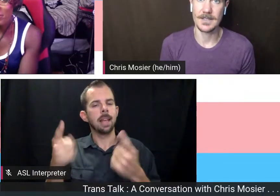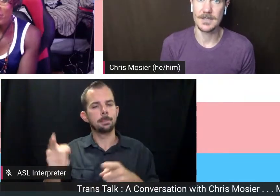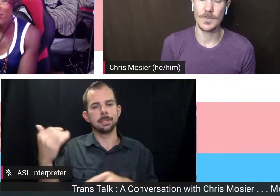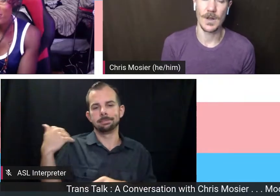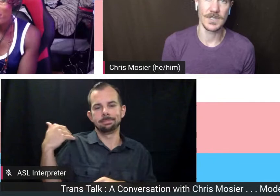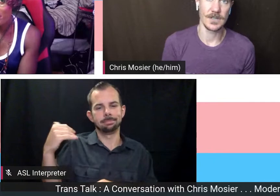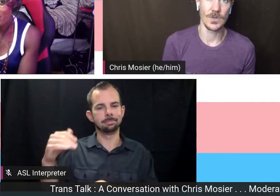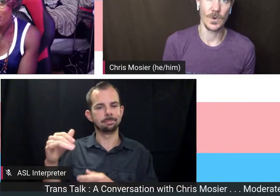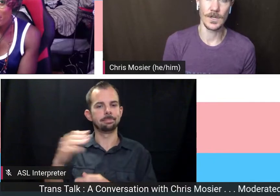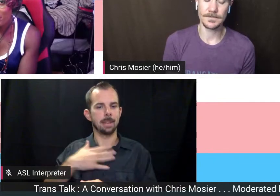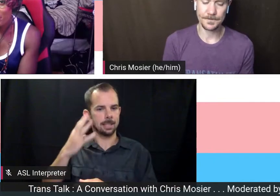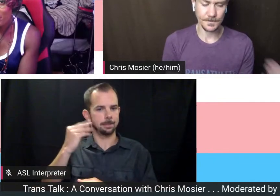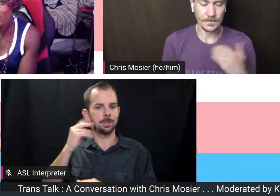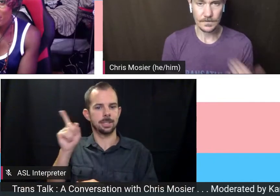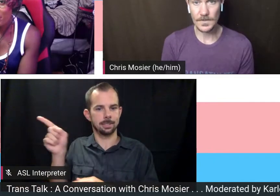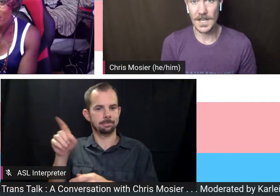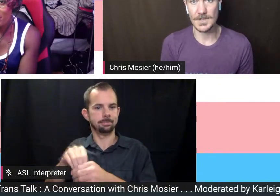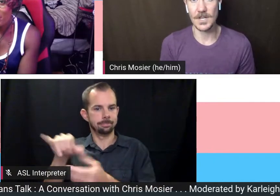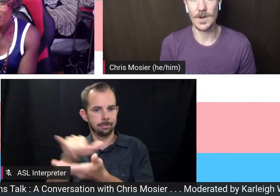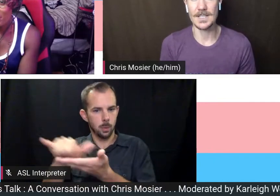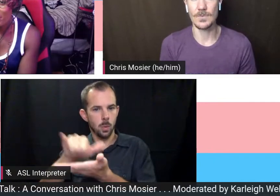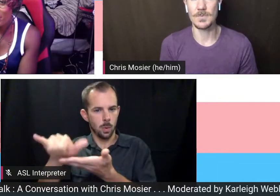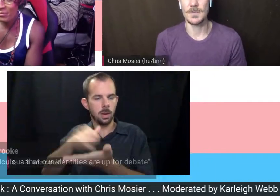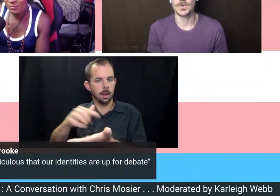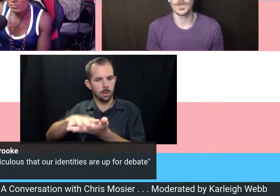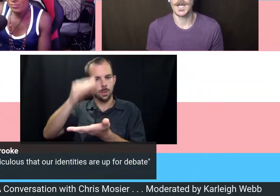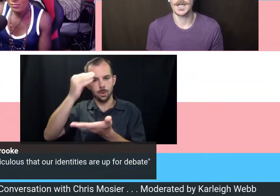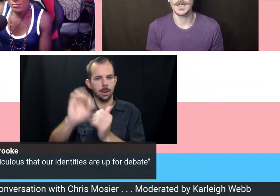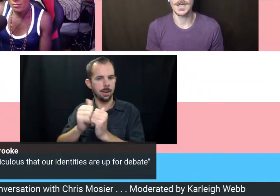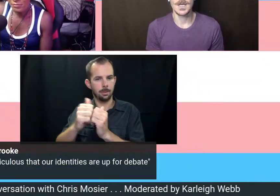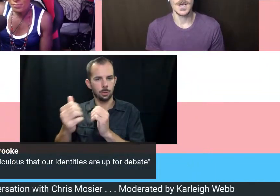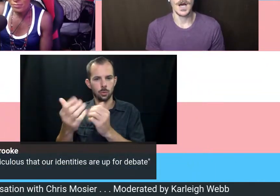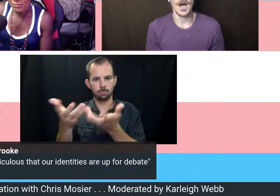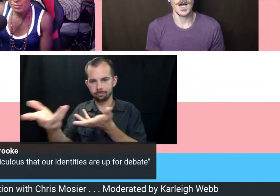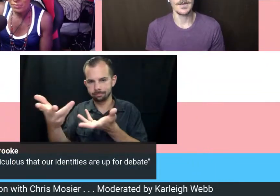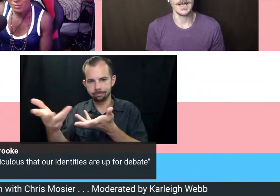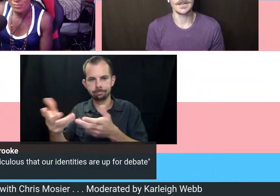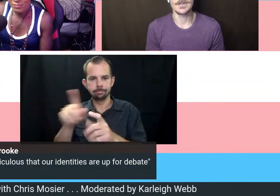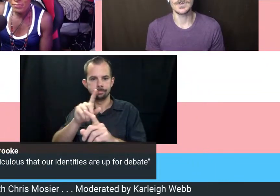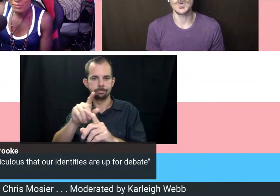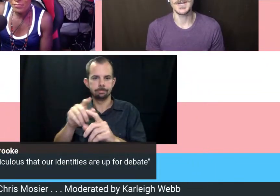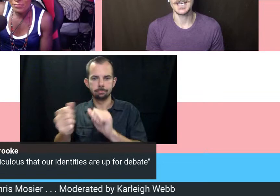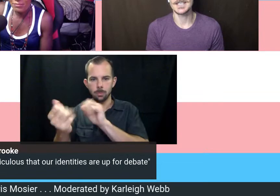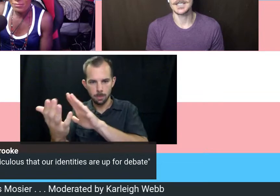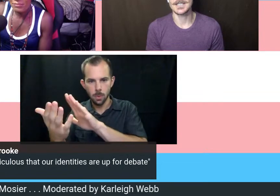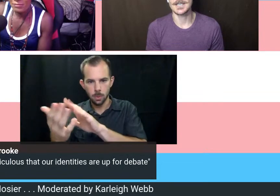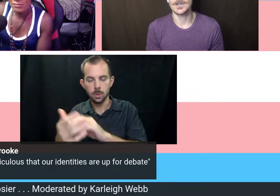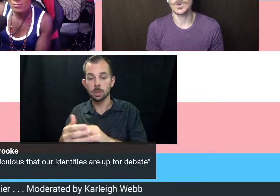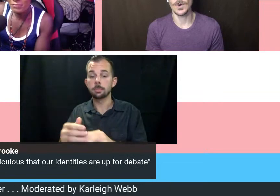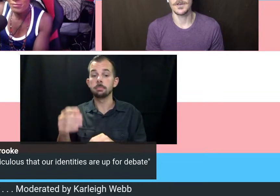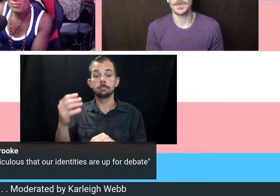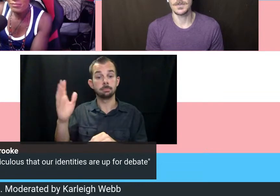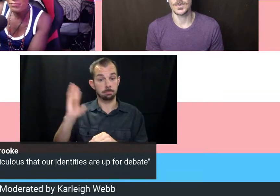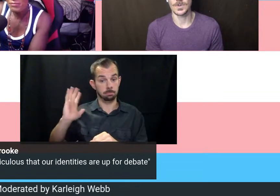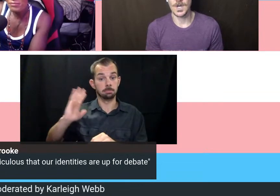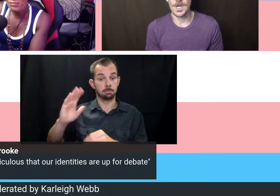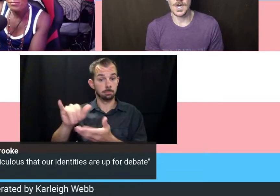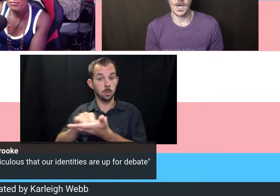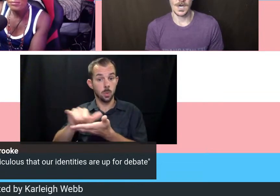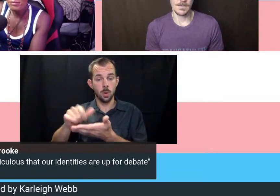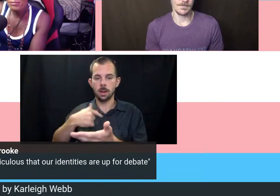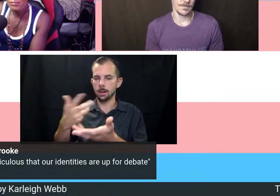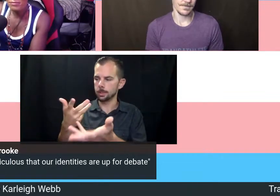safety mechanism when I was in New York, and I was interacting with people, and I had, so many cases in New York of